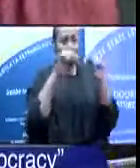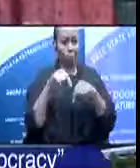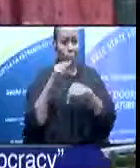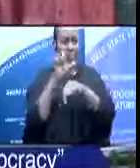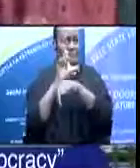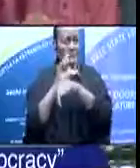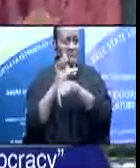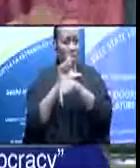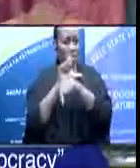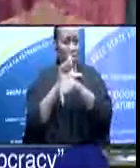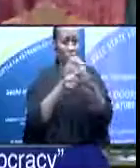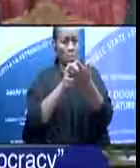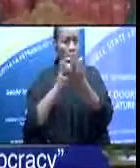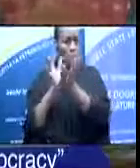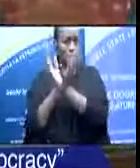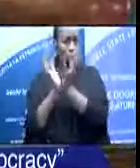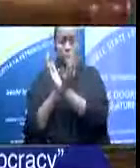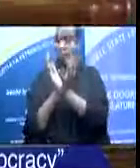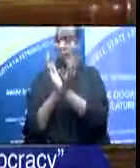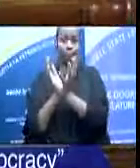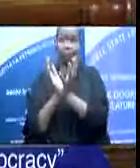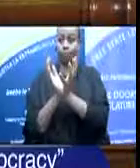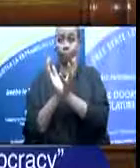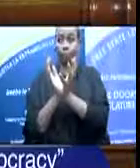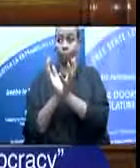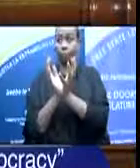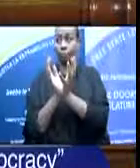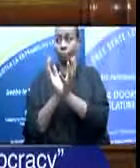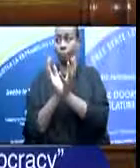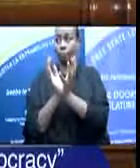you are bringing in the House.